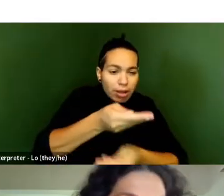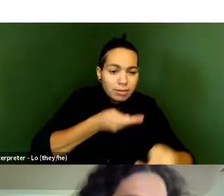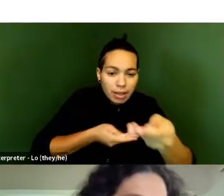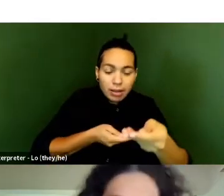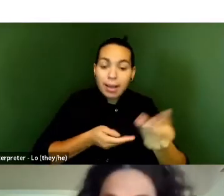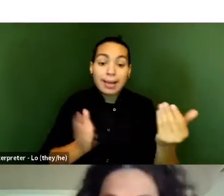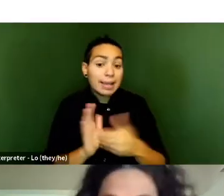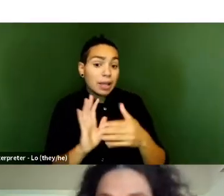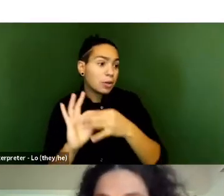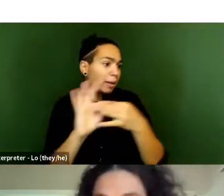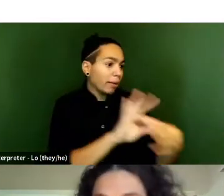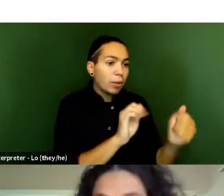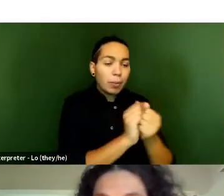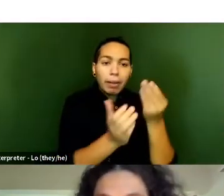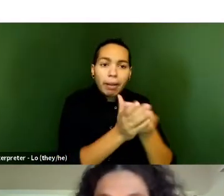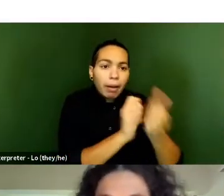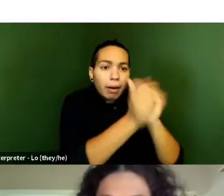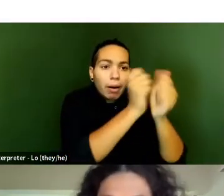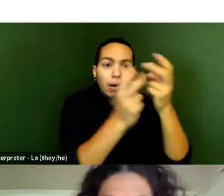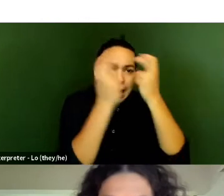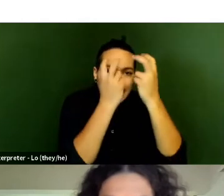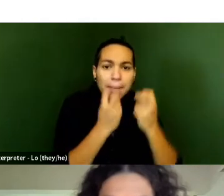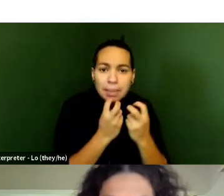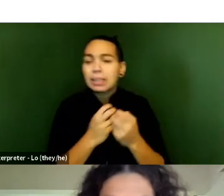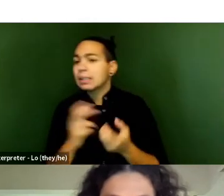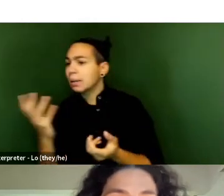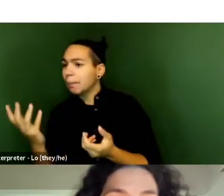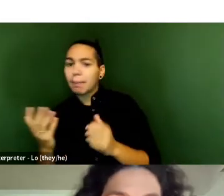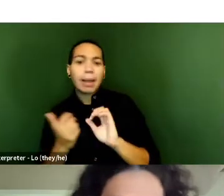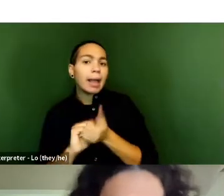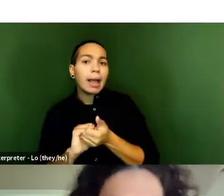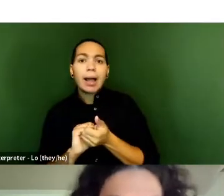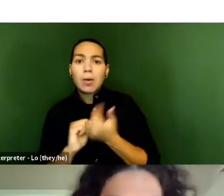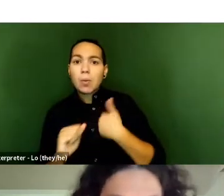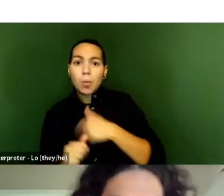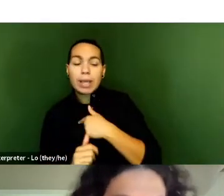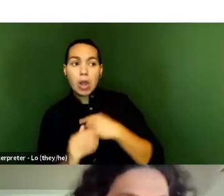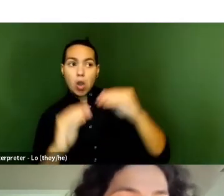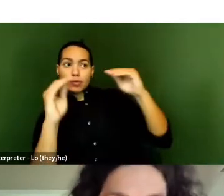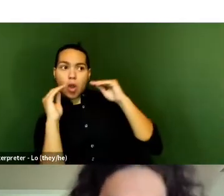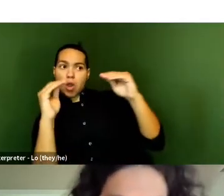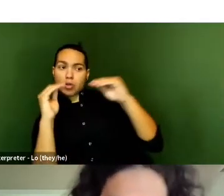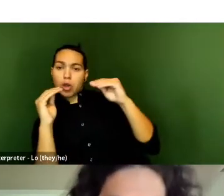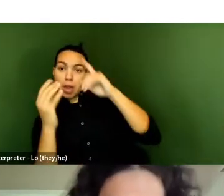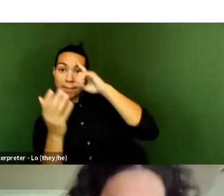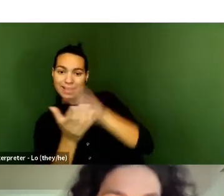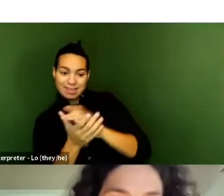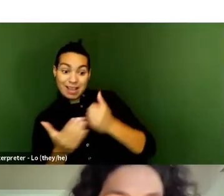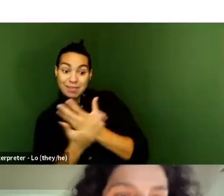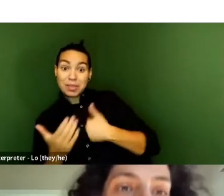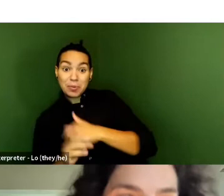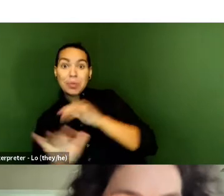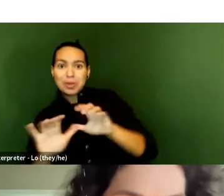tie it with capitalism. You can tie it with the way that, we are being socialized to believe that everything we do exactly